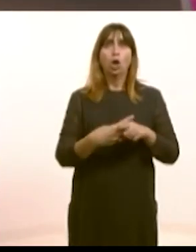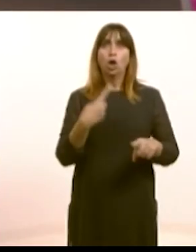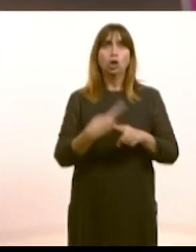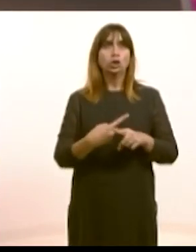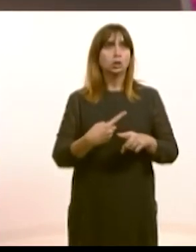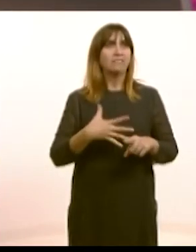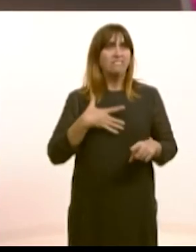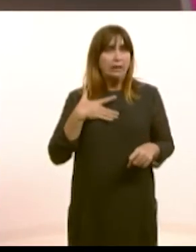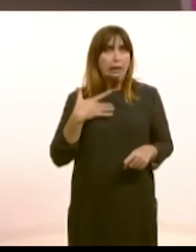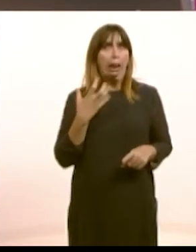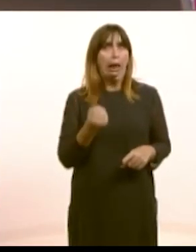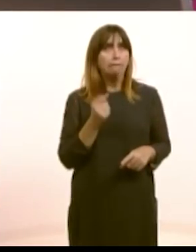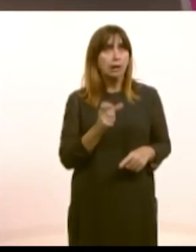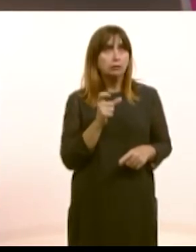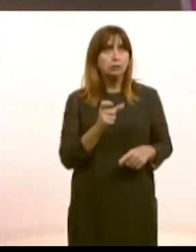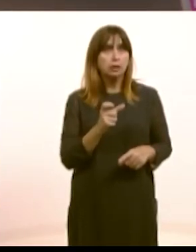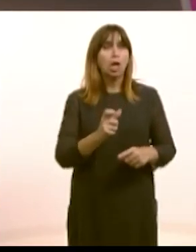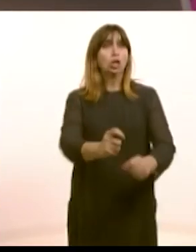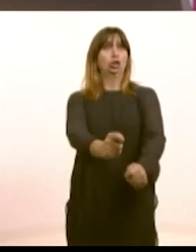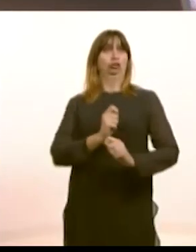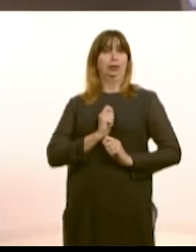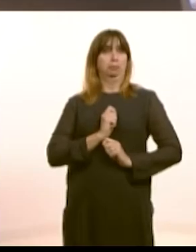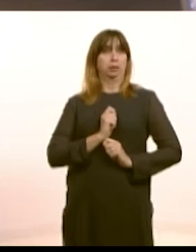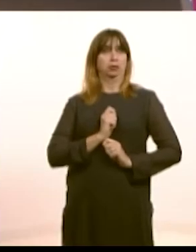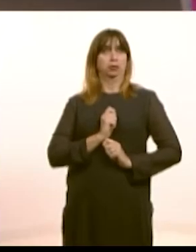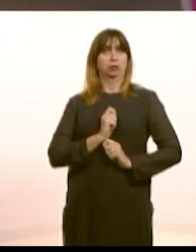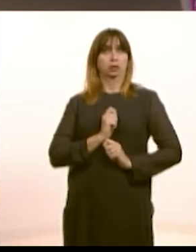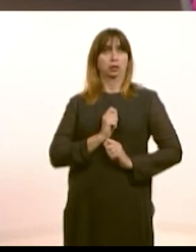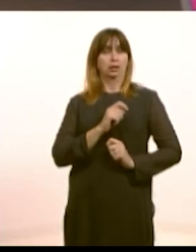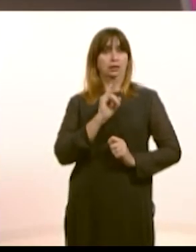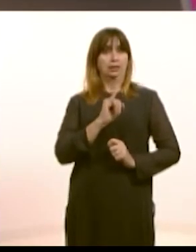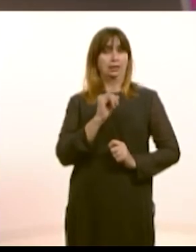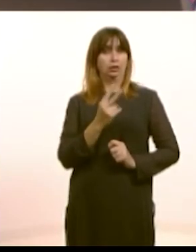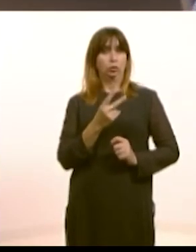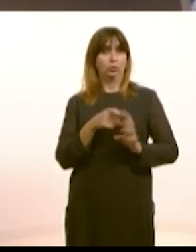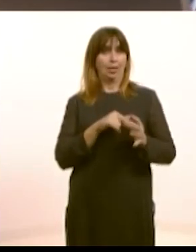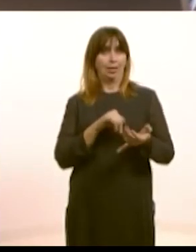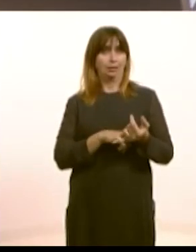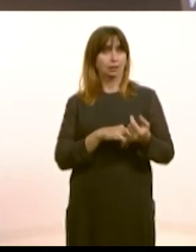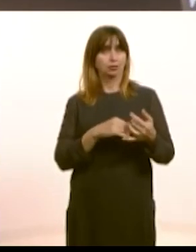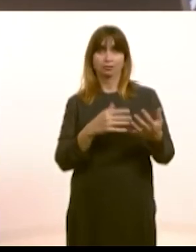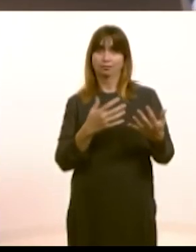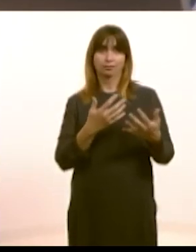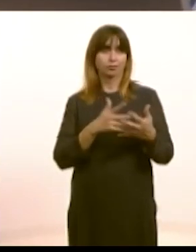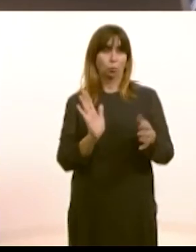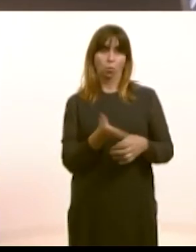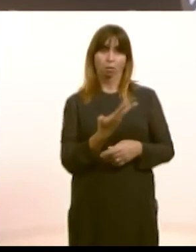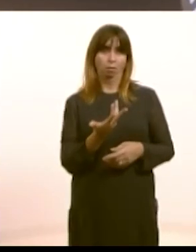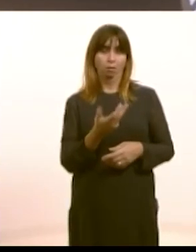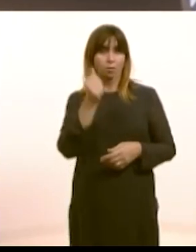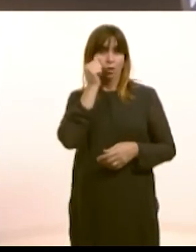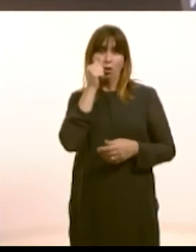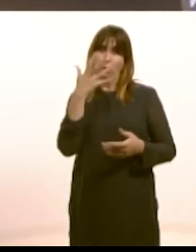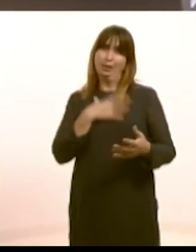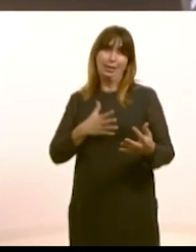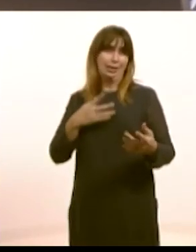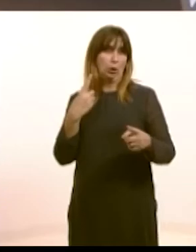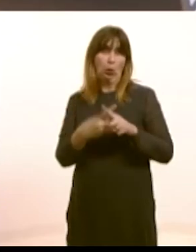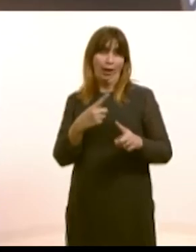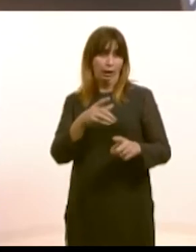suspected cancer route start treatment within 62 days. We all know that timely treatment and